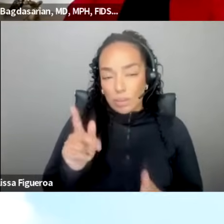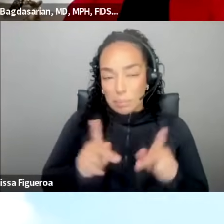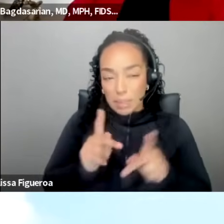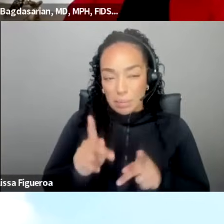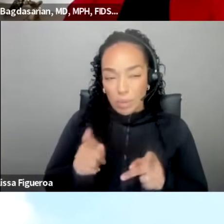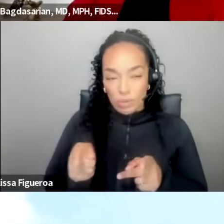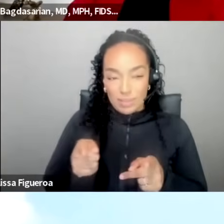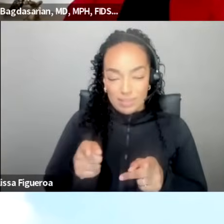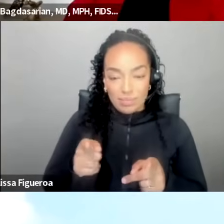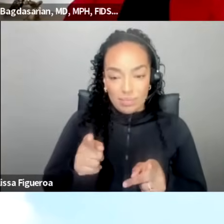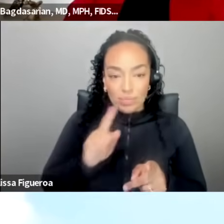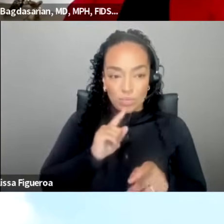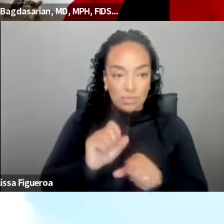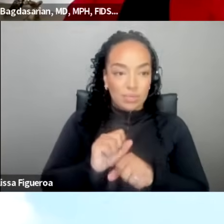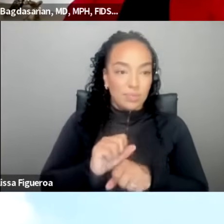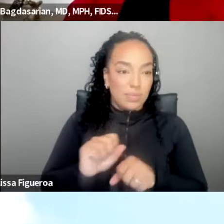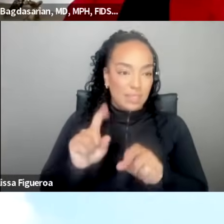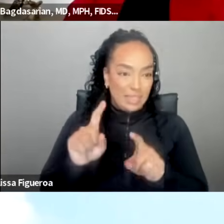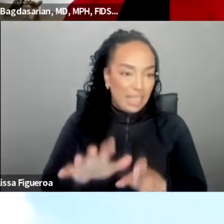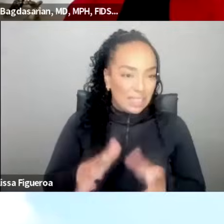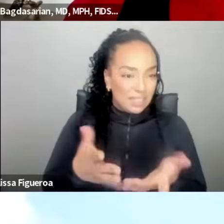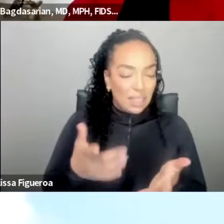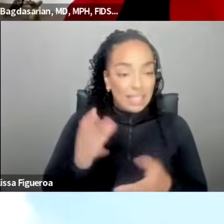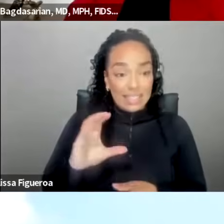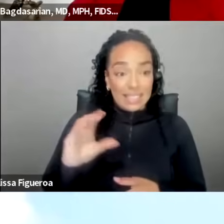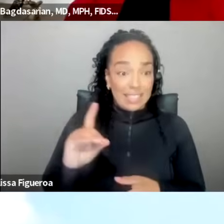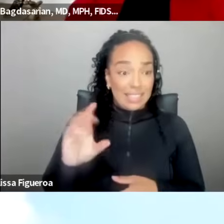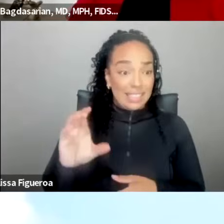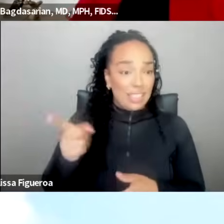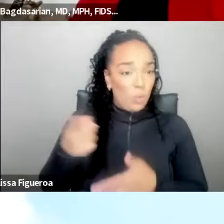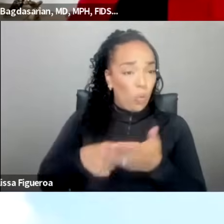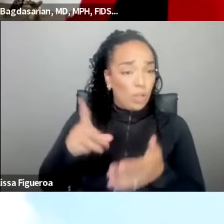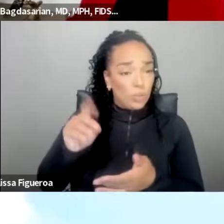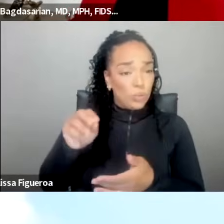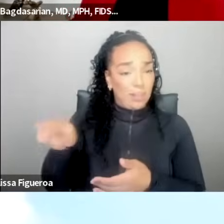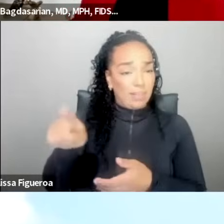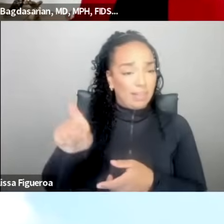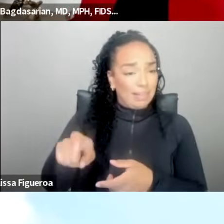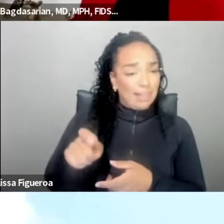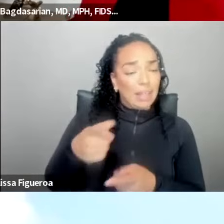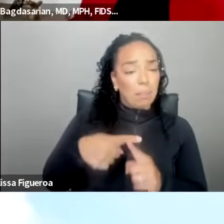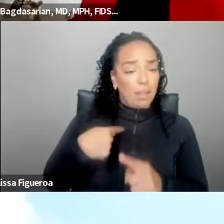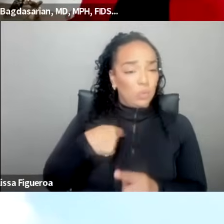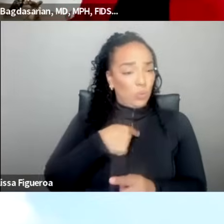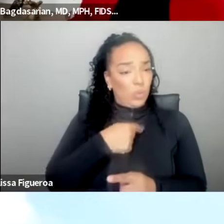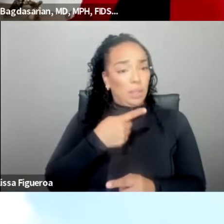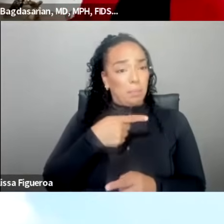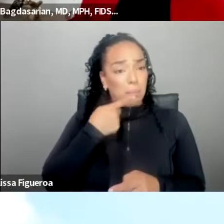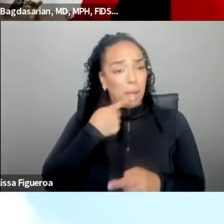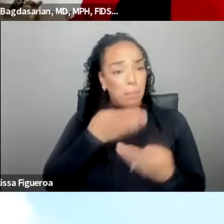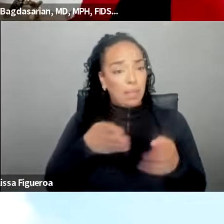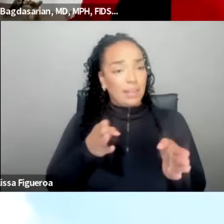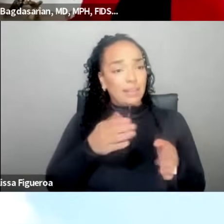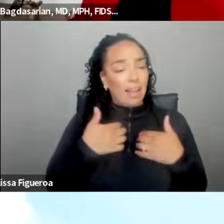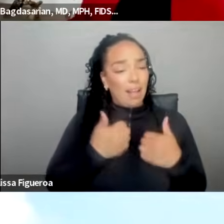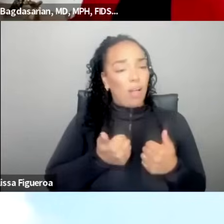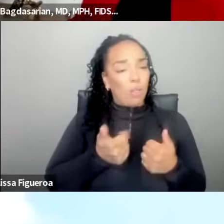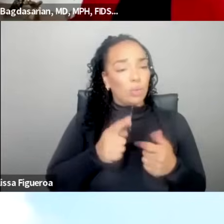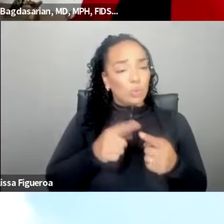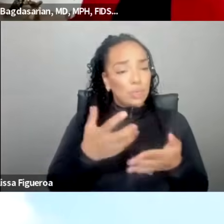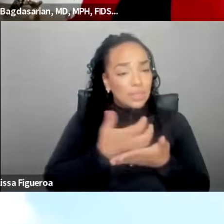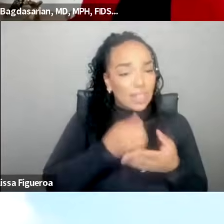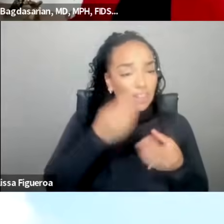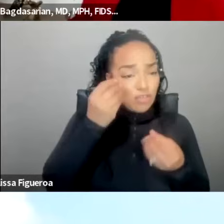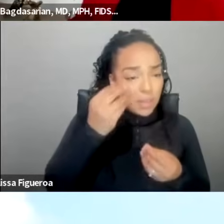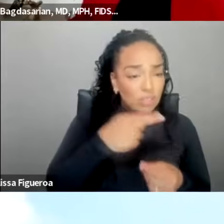What information does CDC need, and we in public health need, to help gather information on risk to humans. So whether